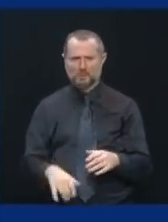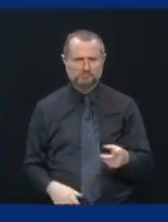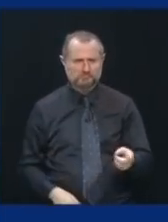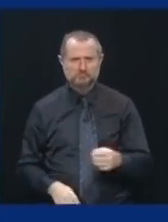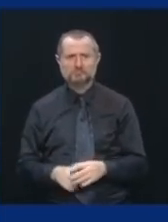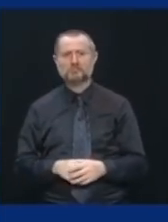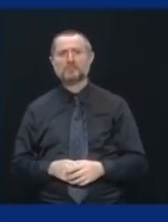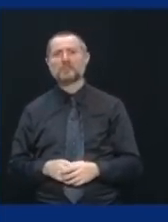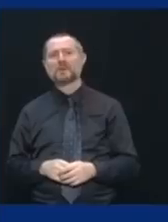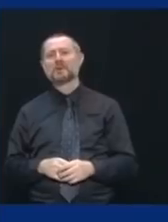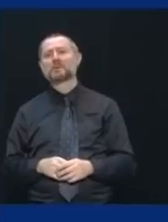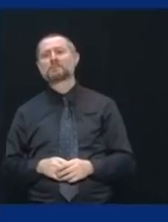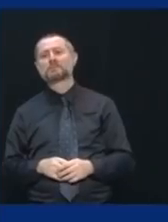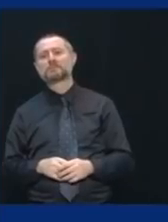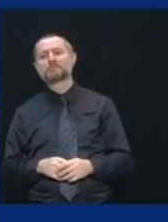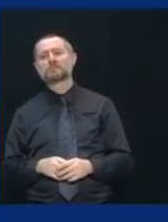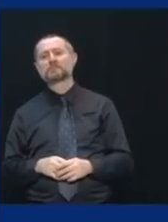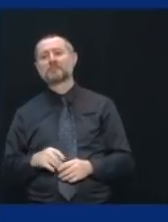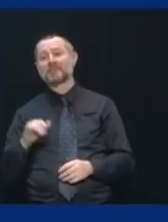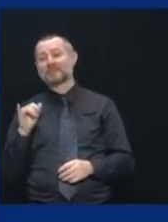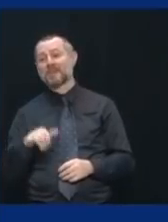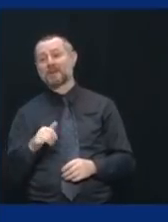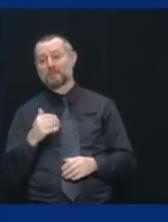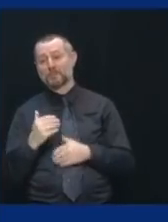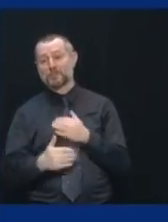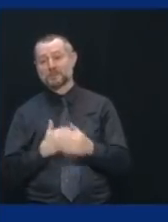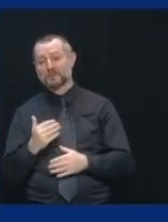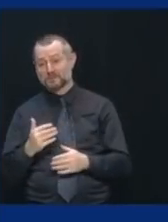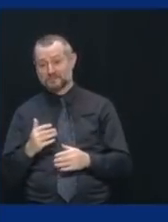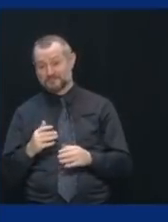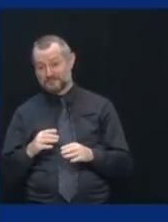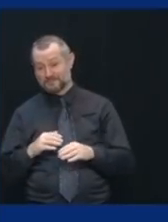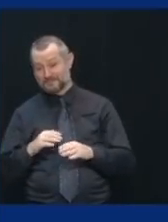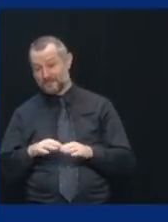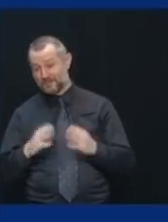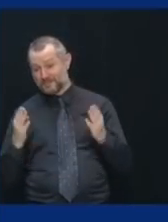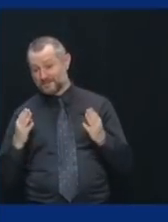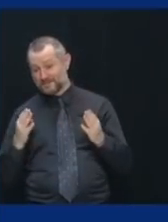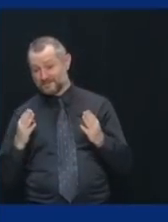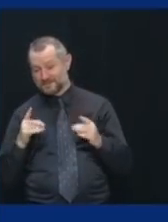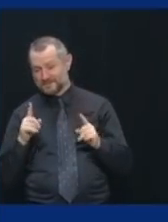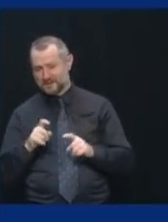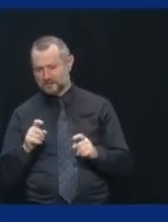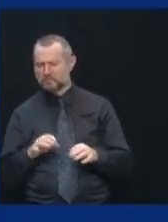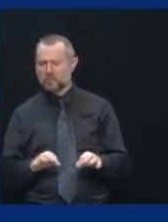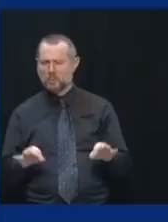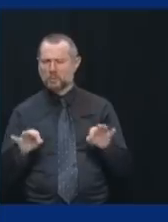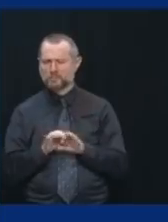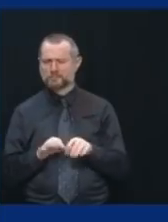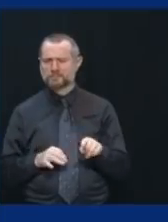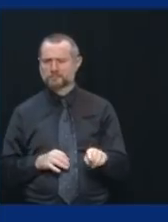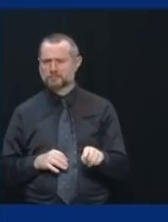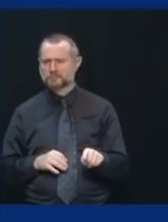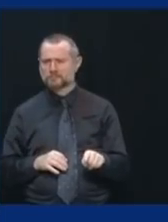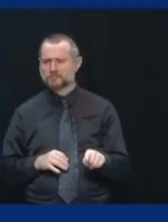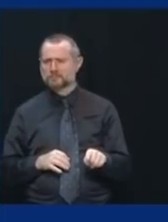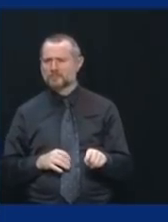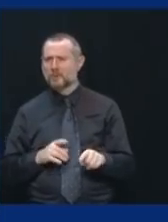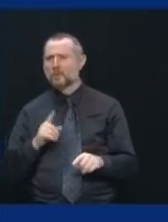reopening with testing is going to be the key. Do you have a time frame for that,